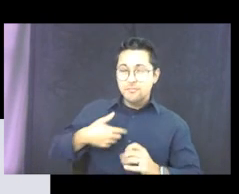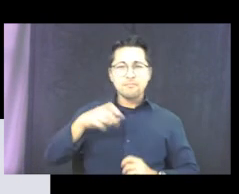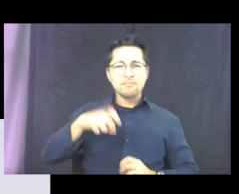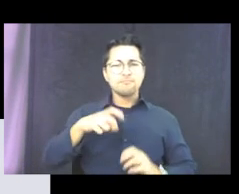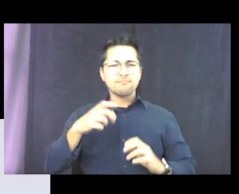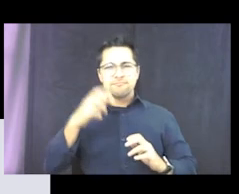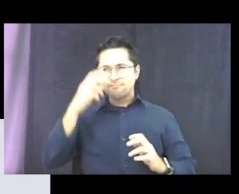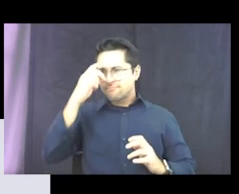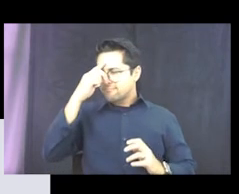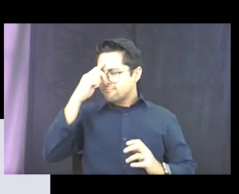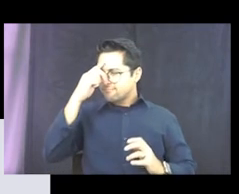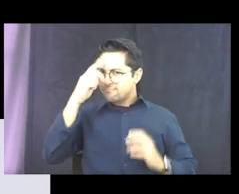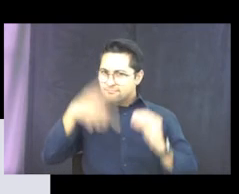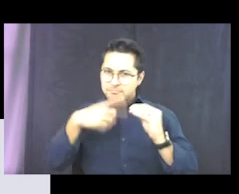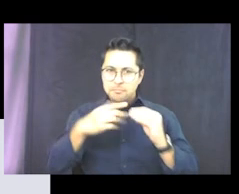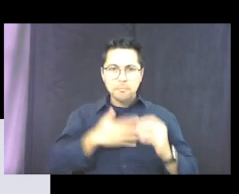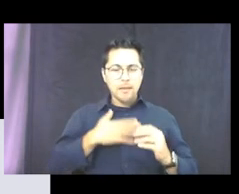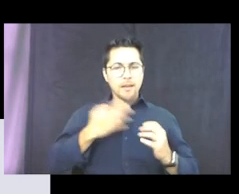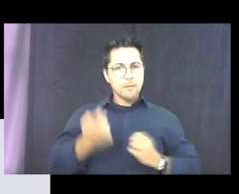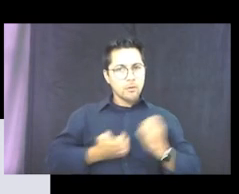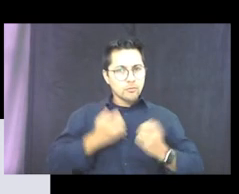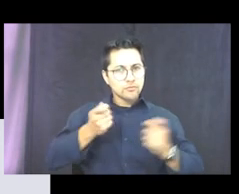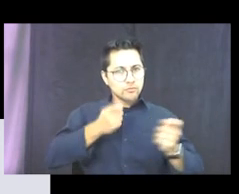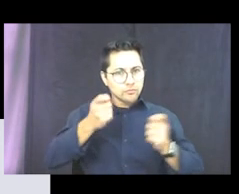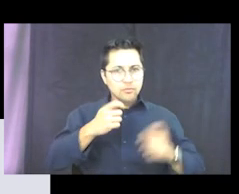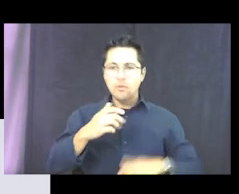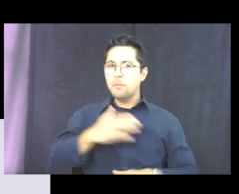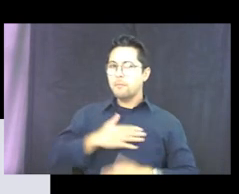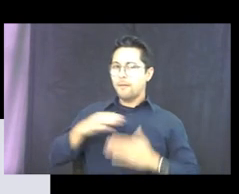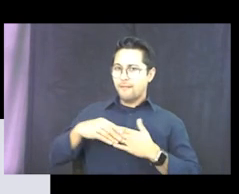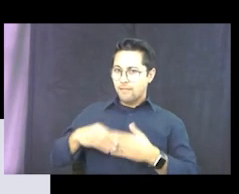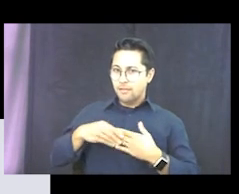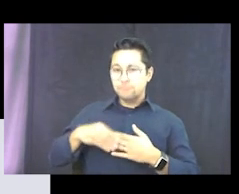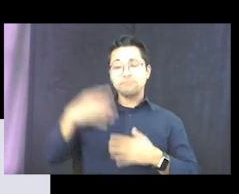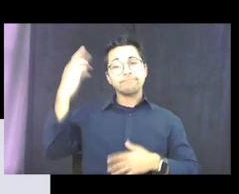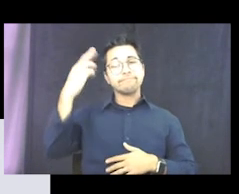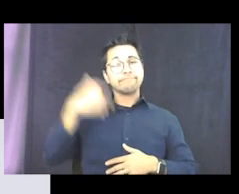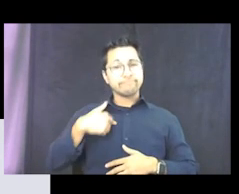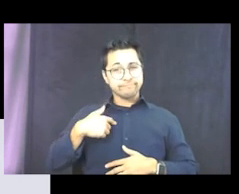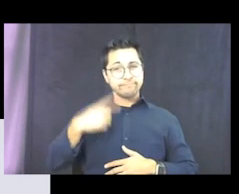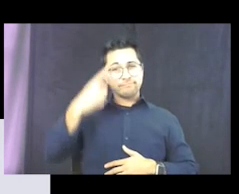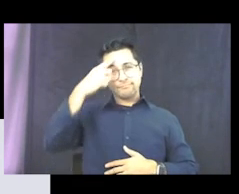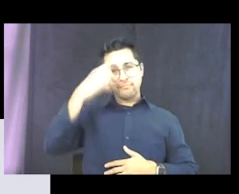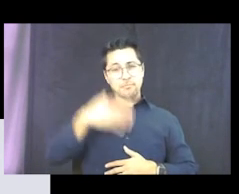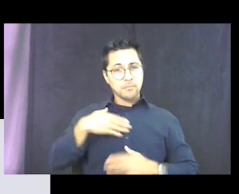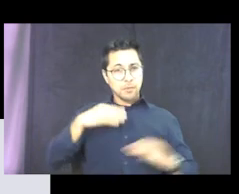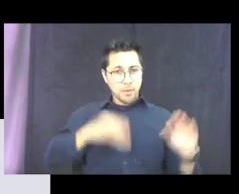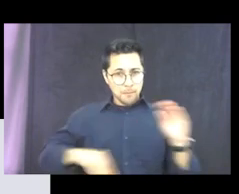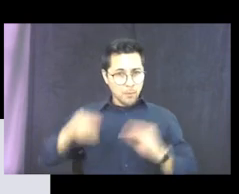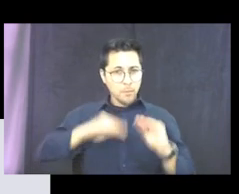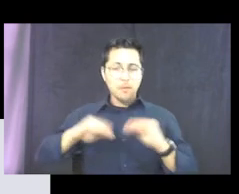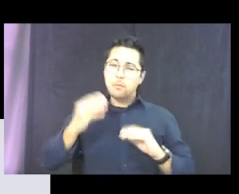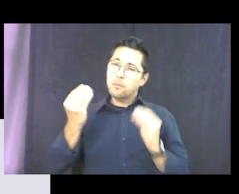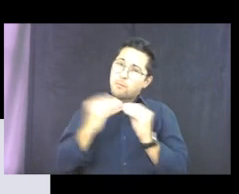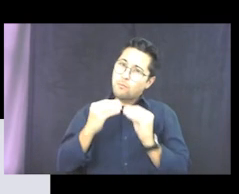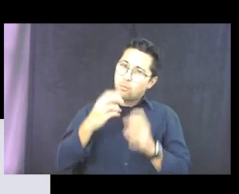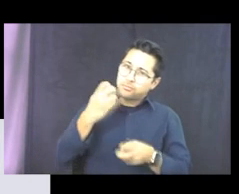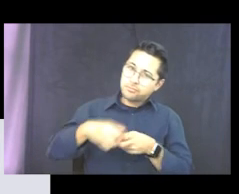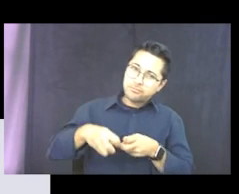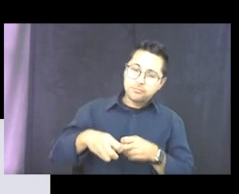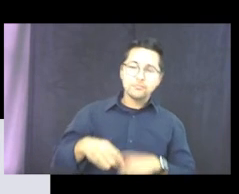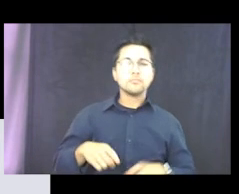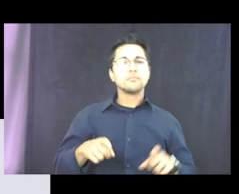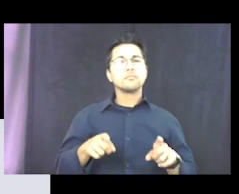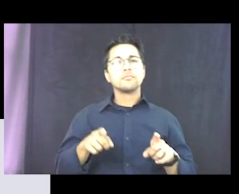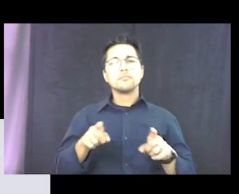call upon my emotional control and my flexibility because I feared that the movements might have been too hard and that I couldn't